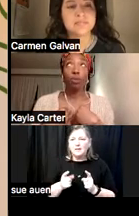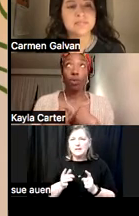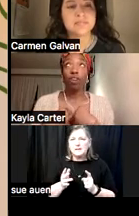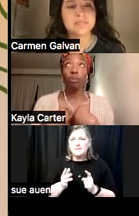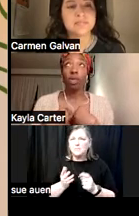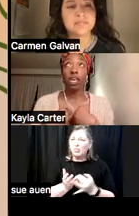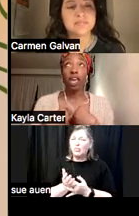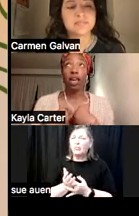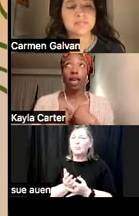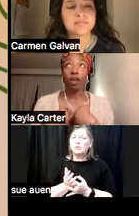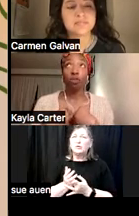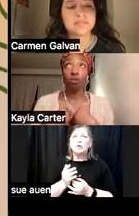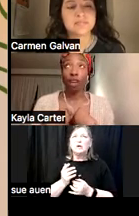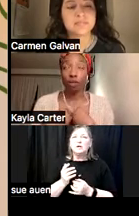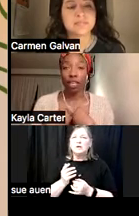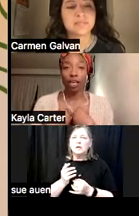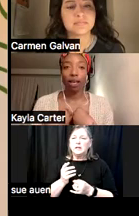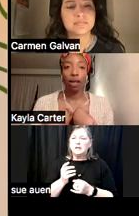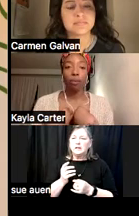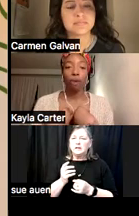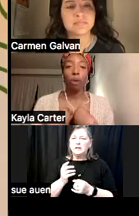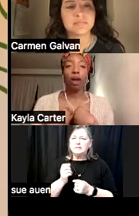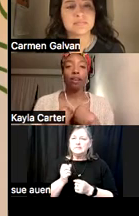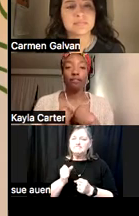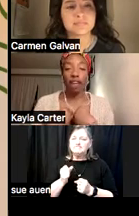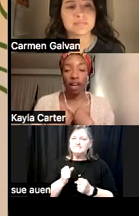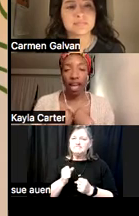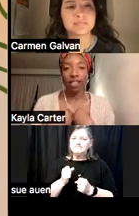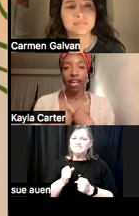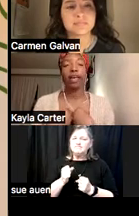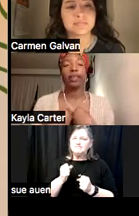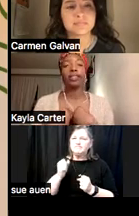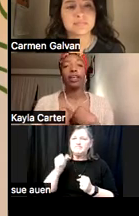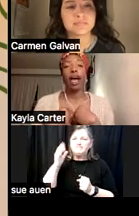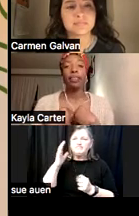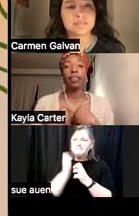through a route of being incredibly barbaric,